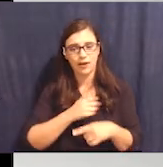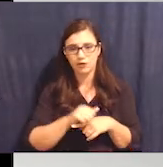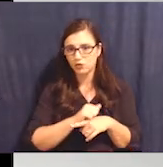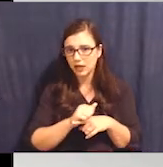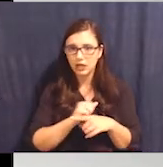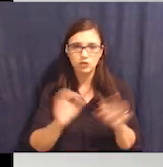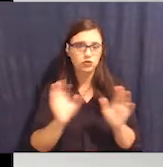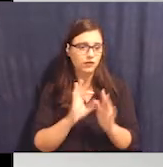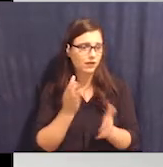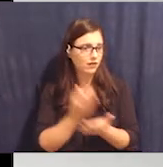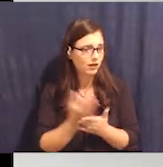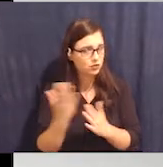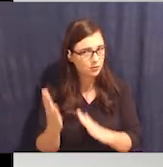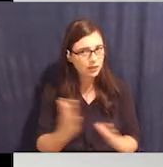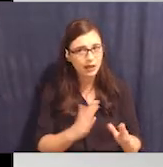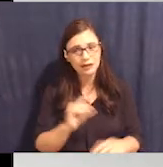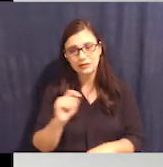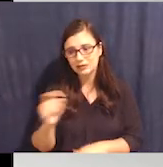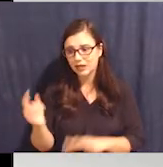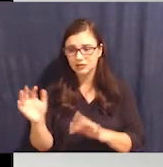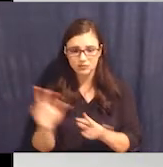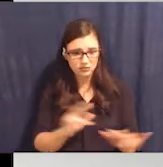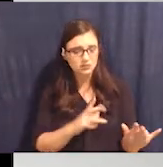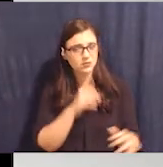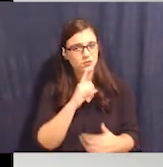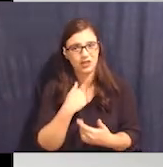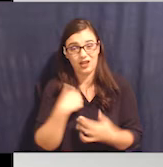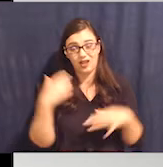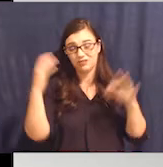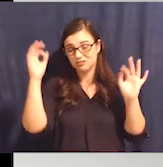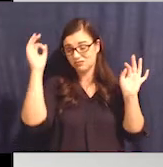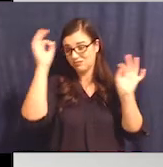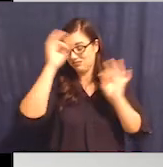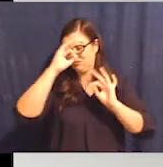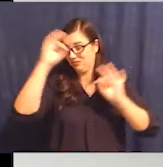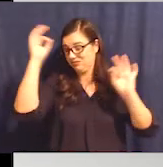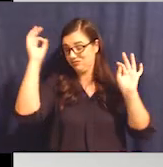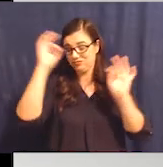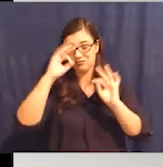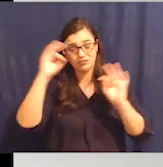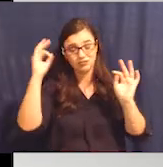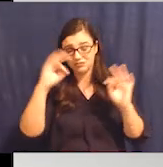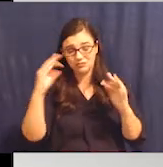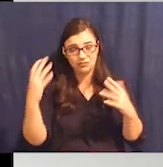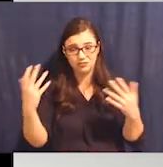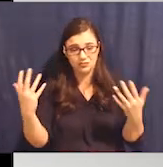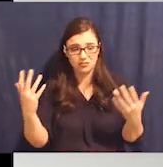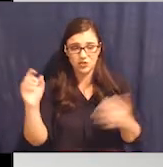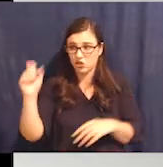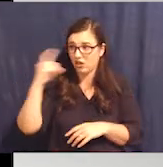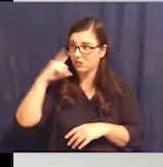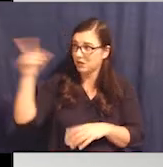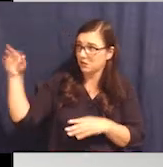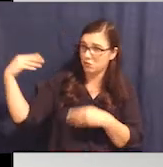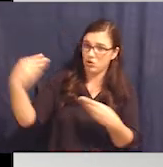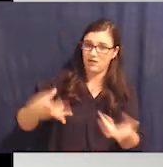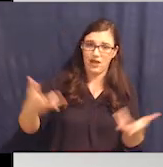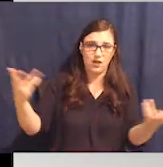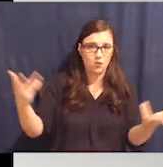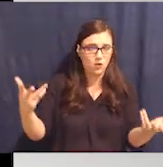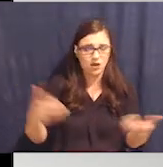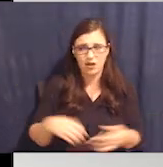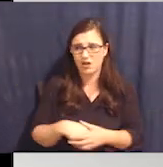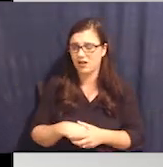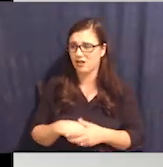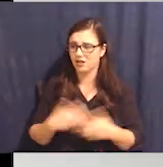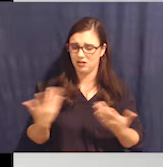my training in certified financial planning and taxes, I really had no idea what the government